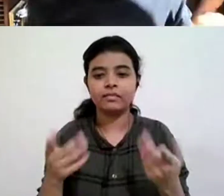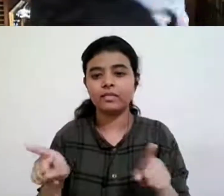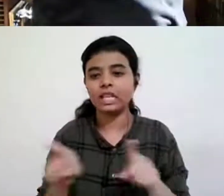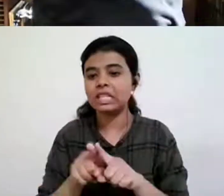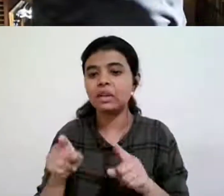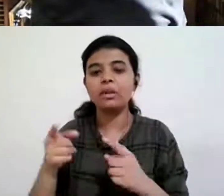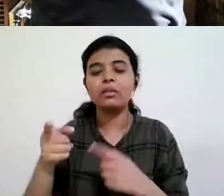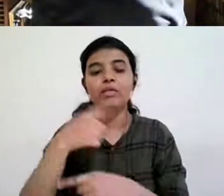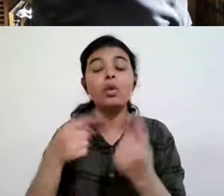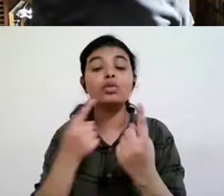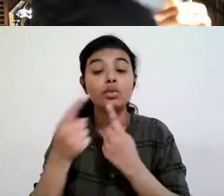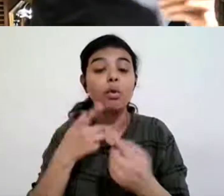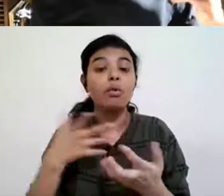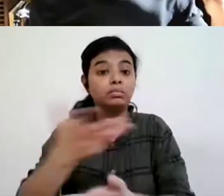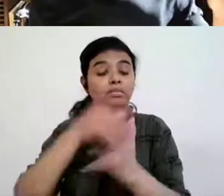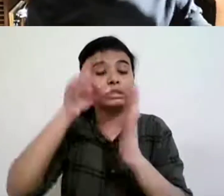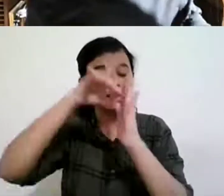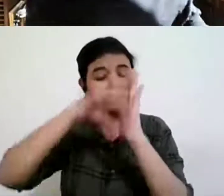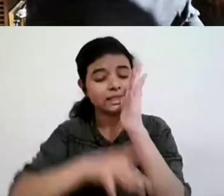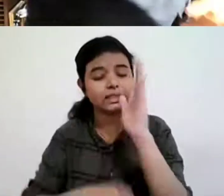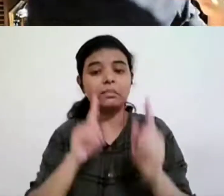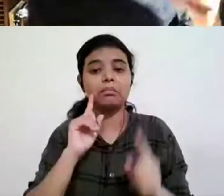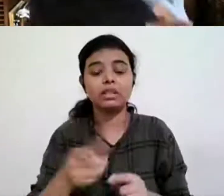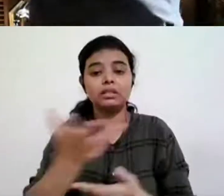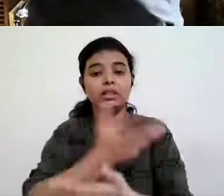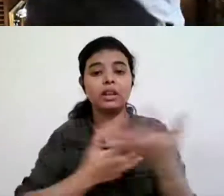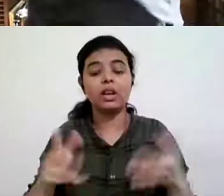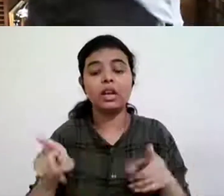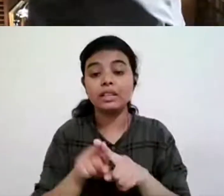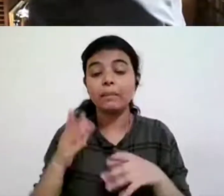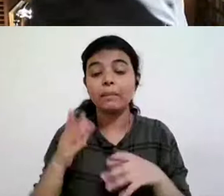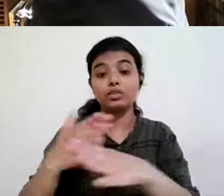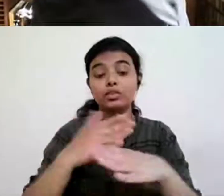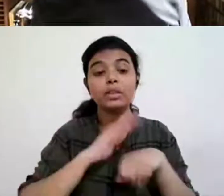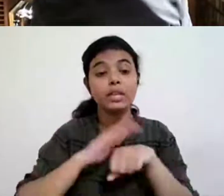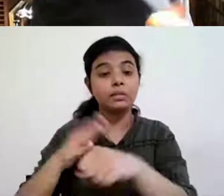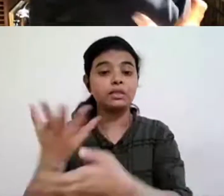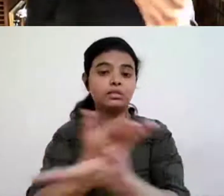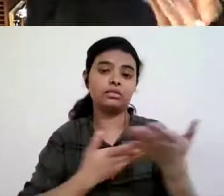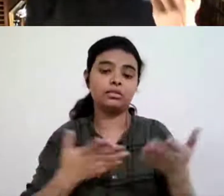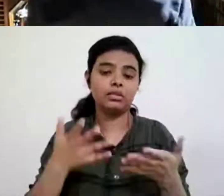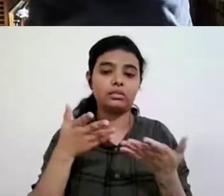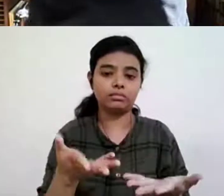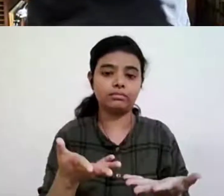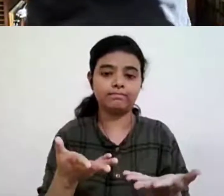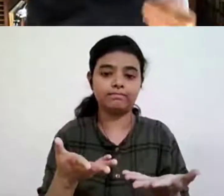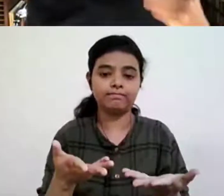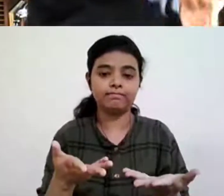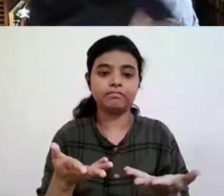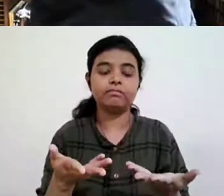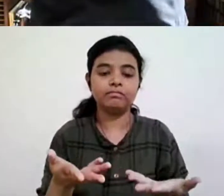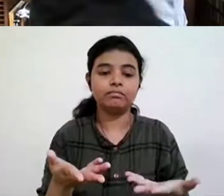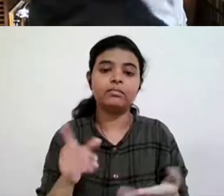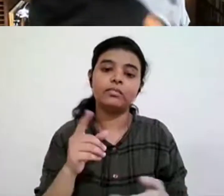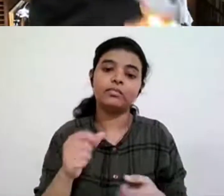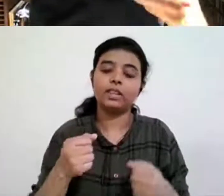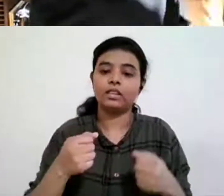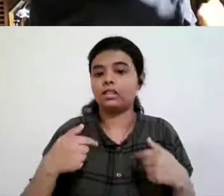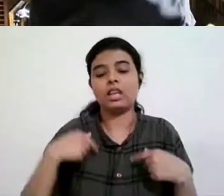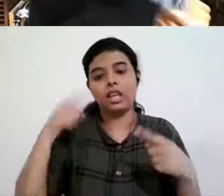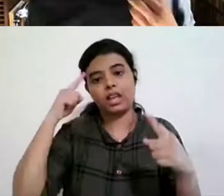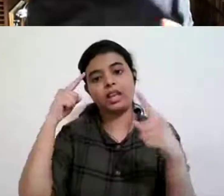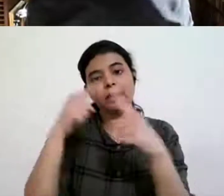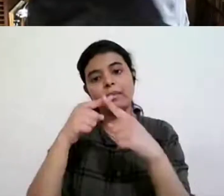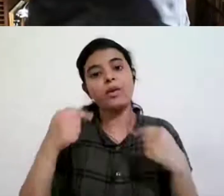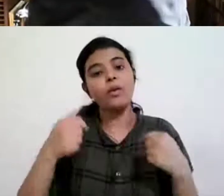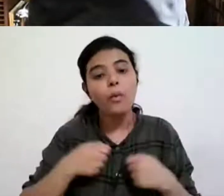talk much more about it, and we have to share much more experiences with it. So, and of course, this is my aim. I would like to